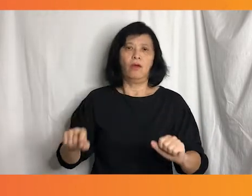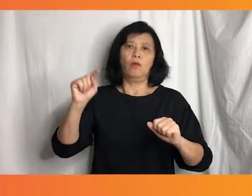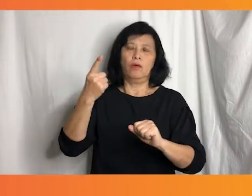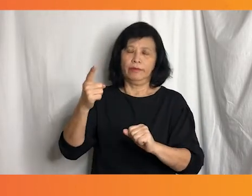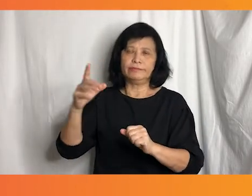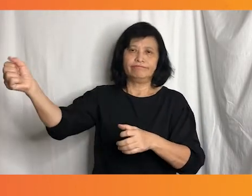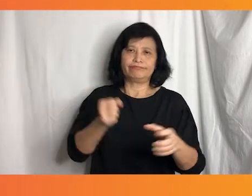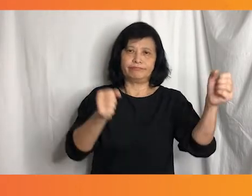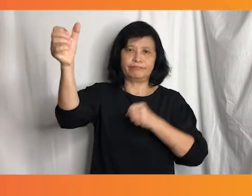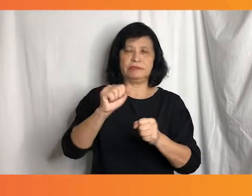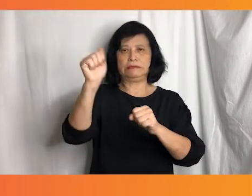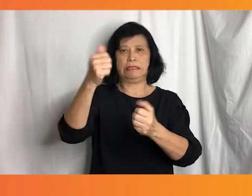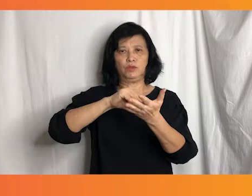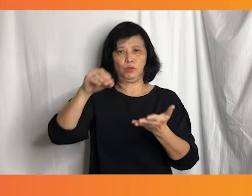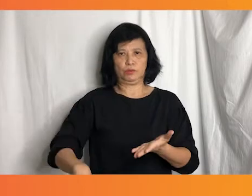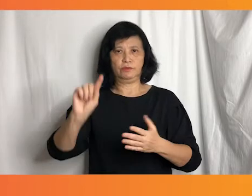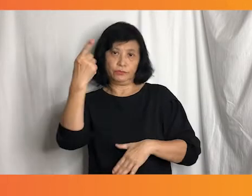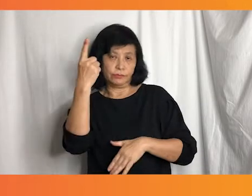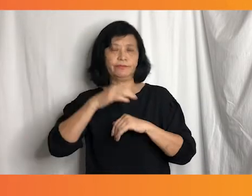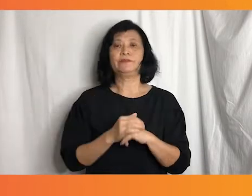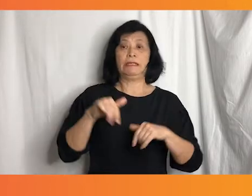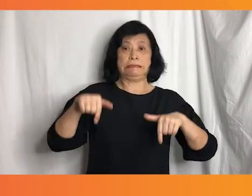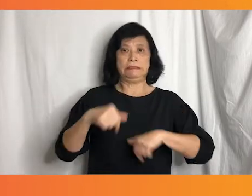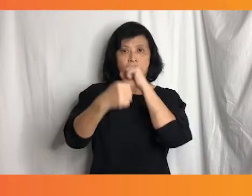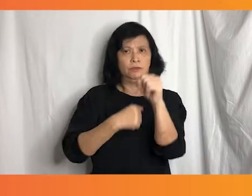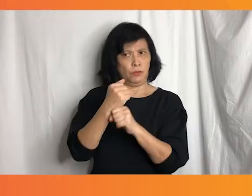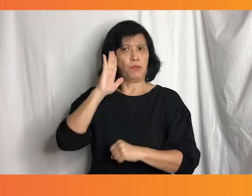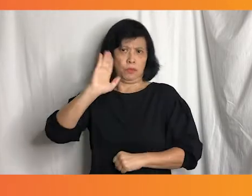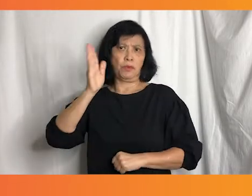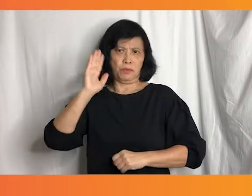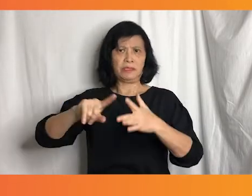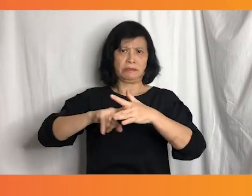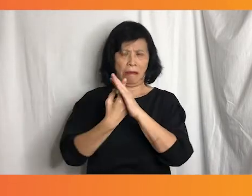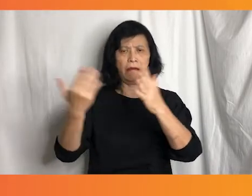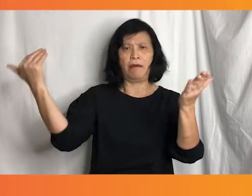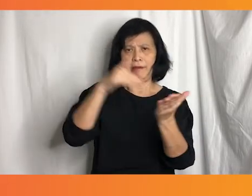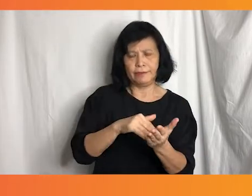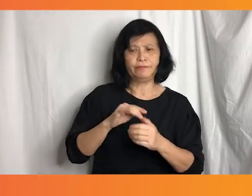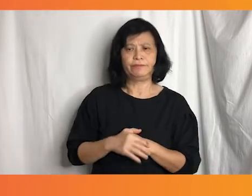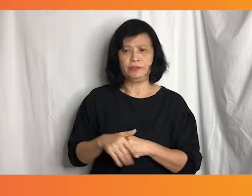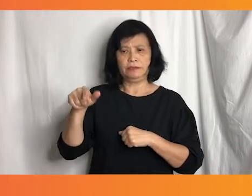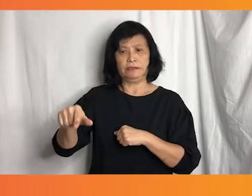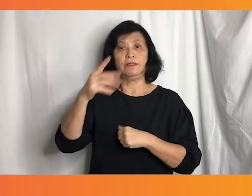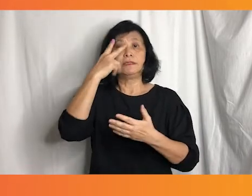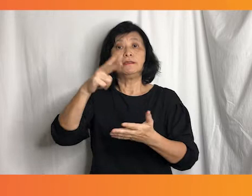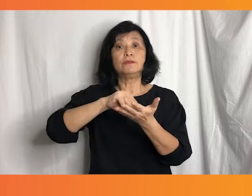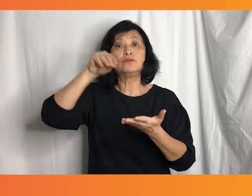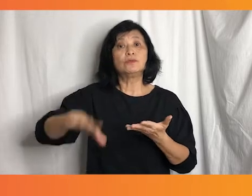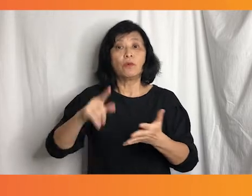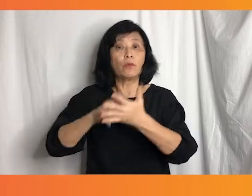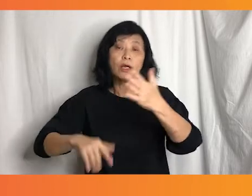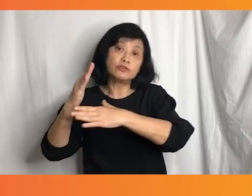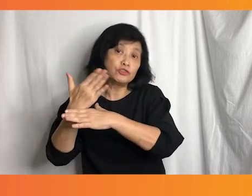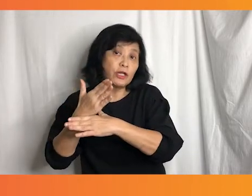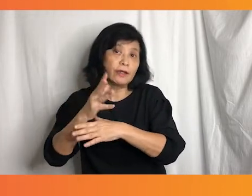you saw, there's a big drastic reduction. Okay, but this year we'll start coming back again. So very quickly, this is what the students